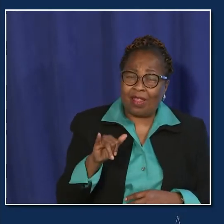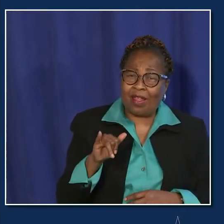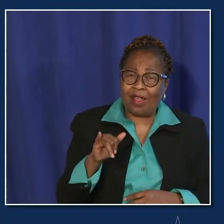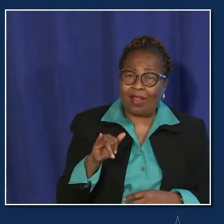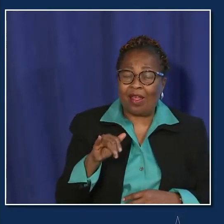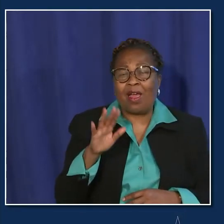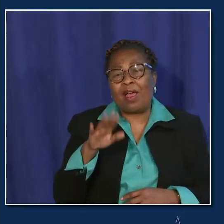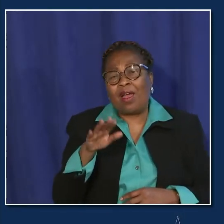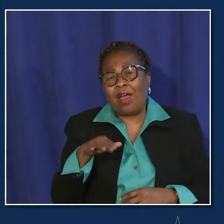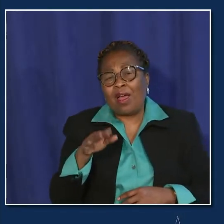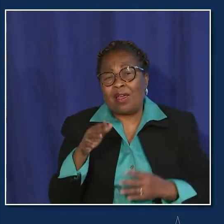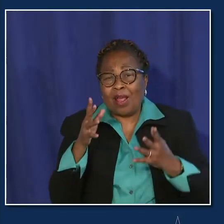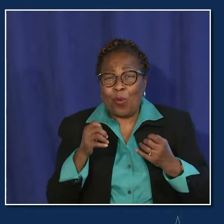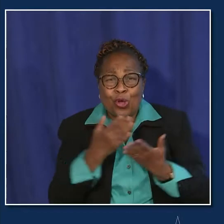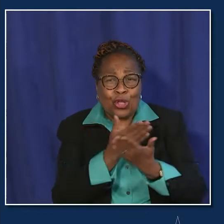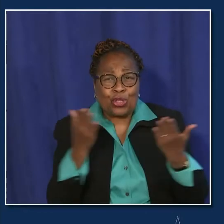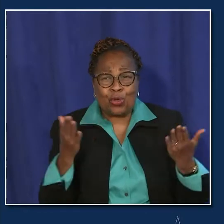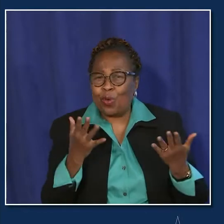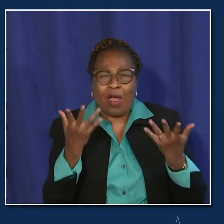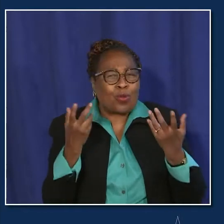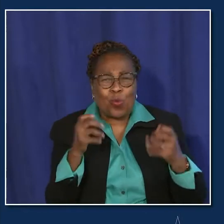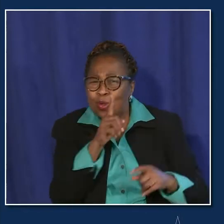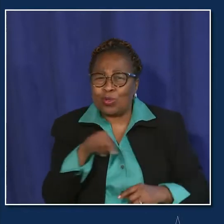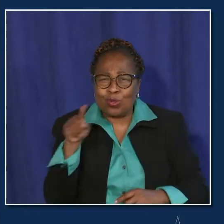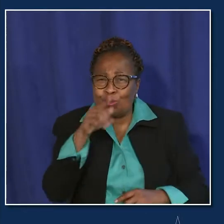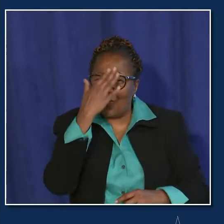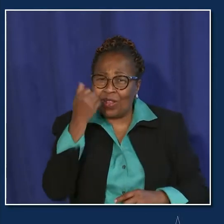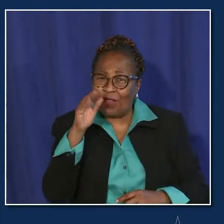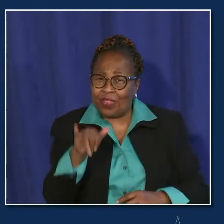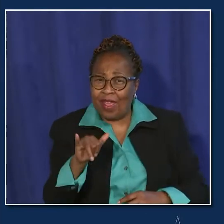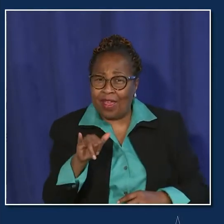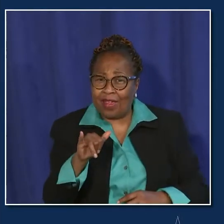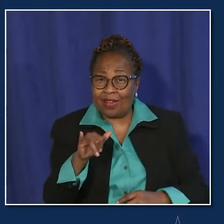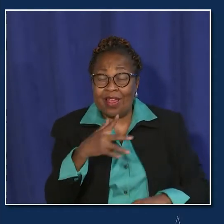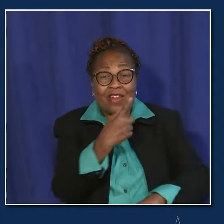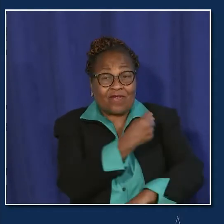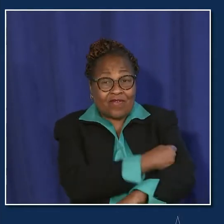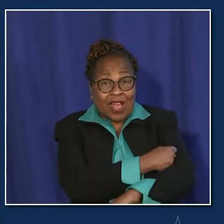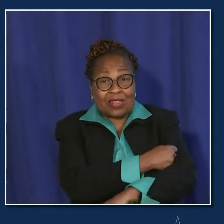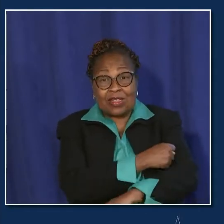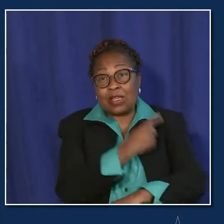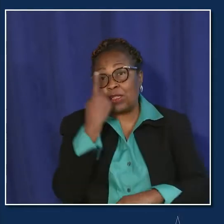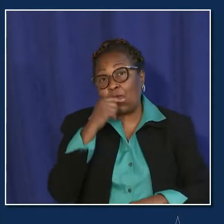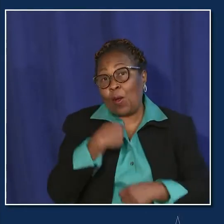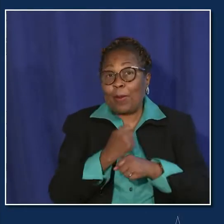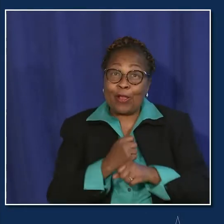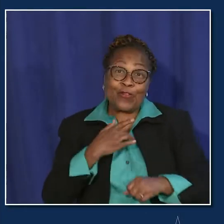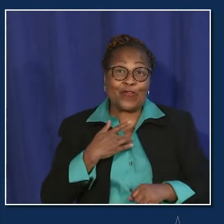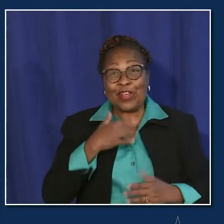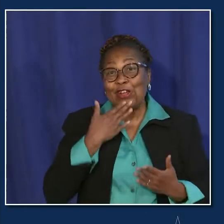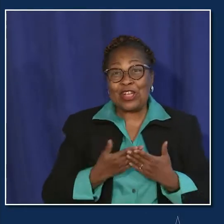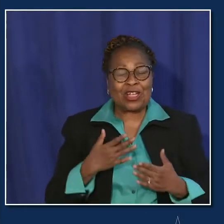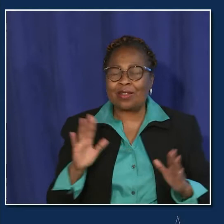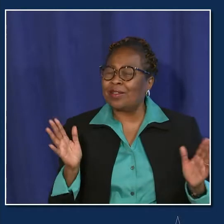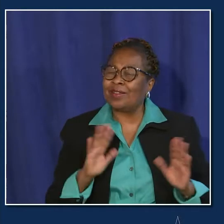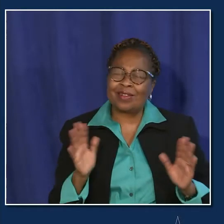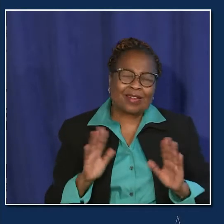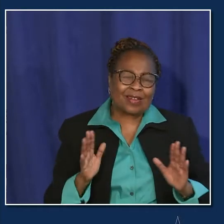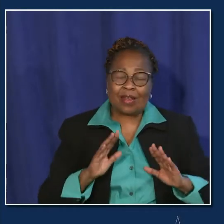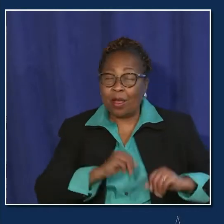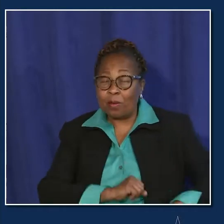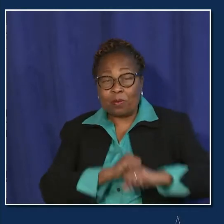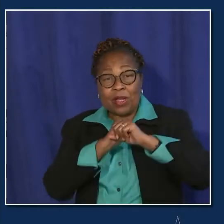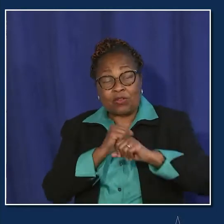the members of the public not to forget it either. Vaccine isn't just a feel-good thing. It's about protecting you from